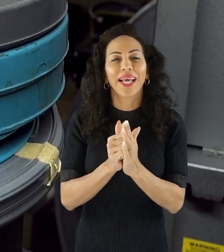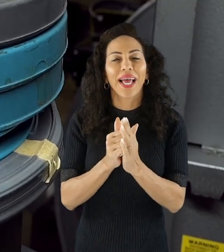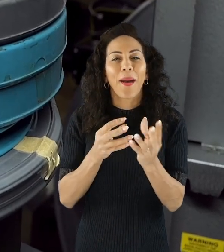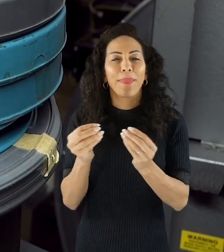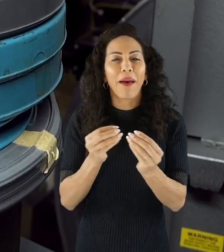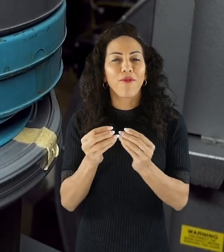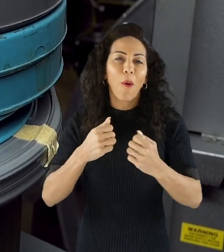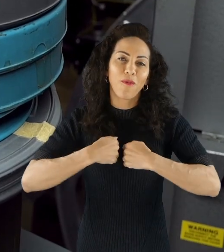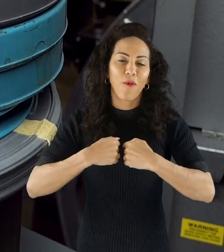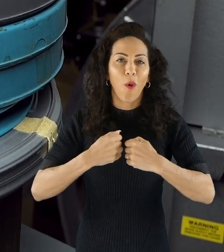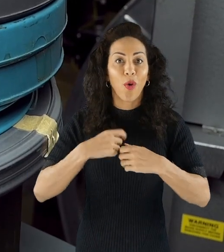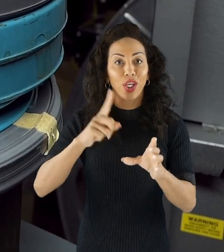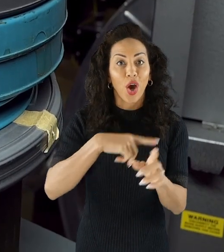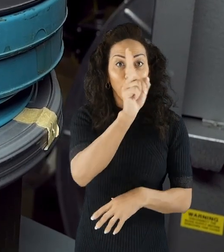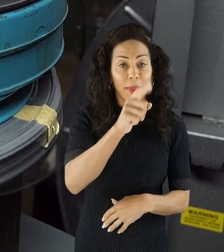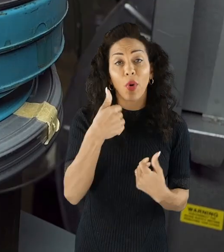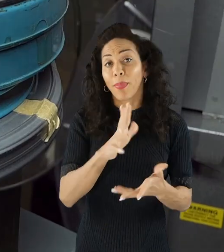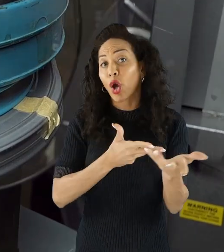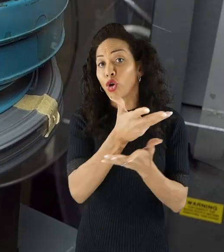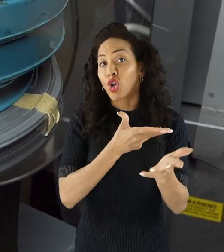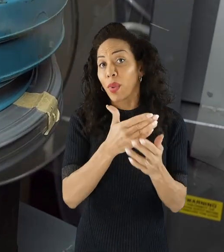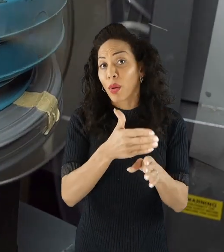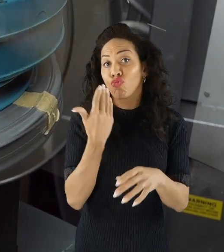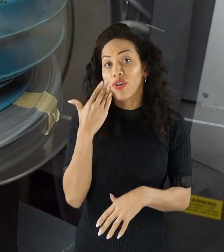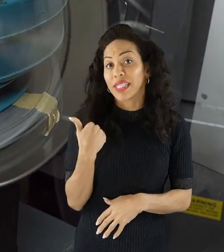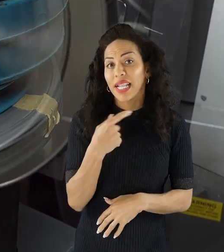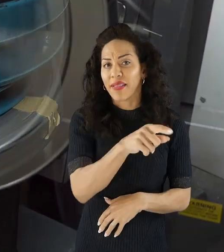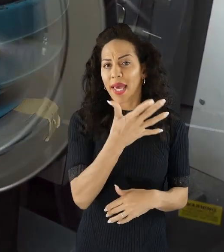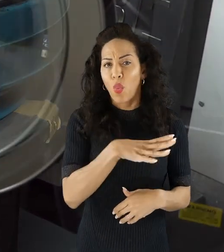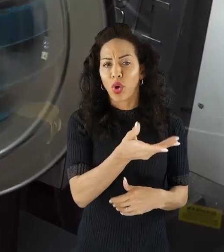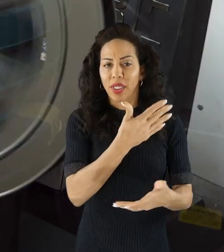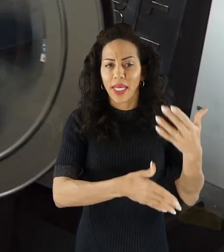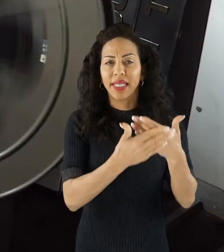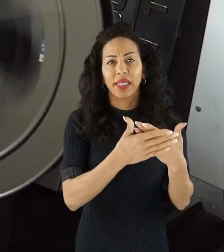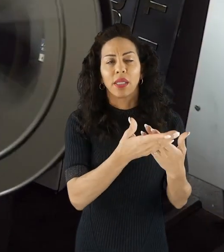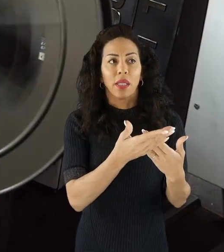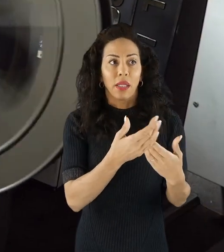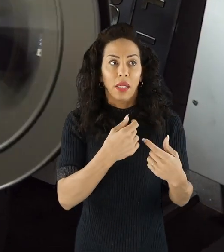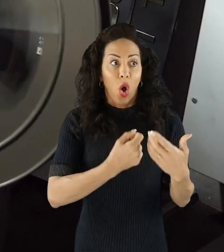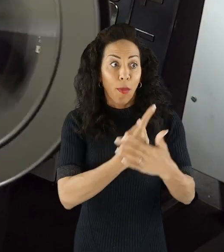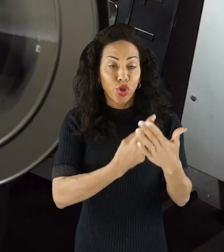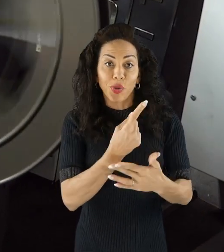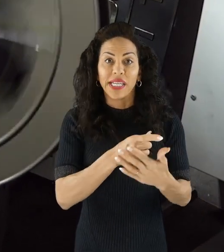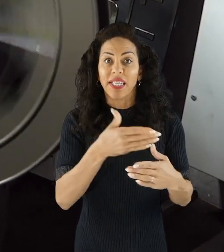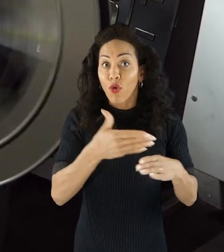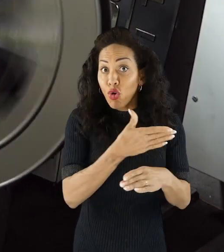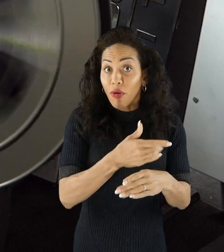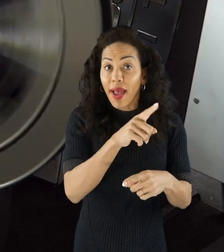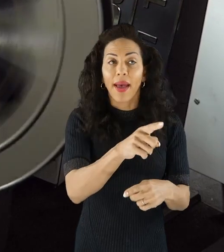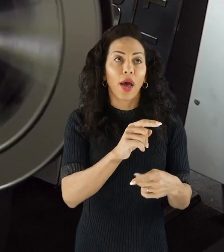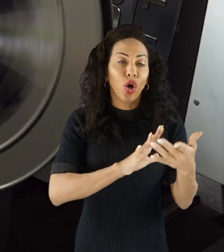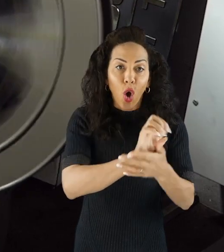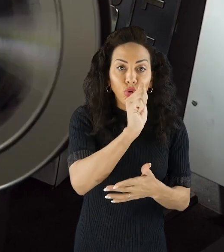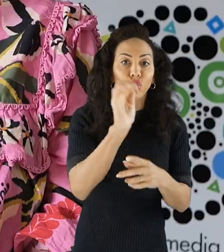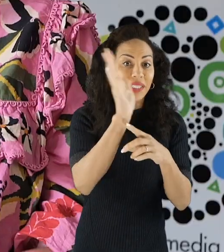some consultation with them recently. They wanted us to give them meaningful career opportunities around cultural cinema and